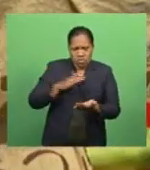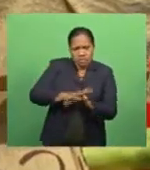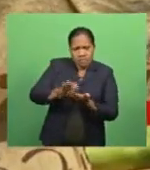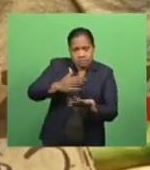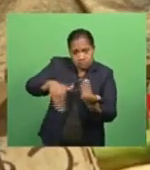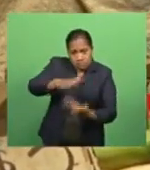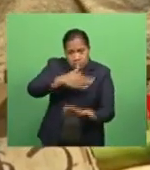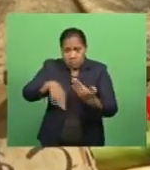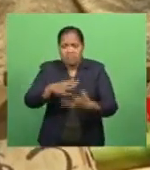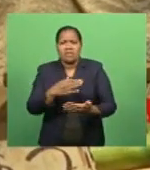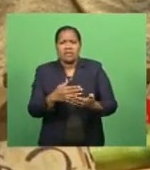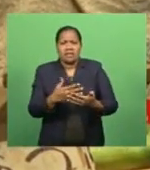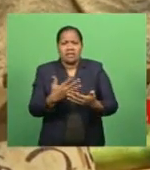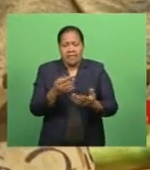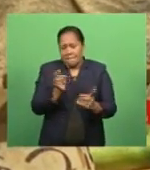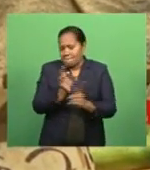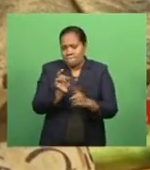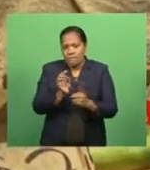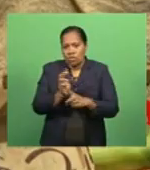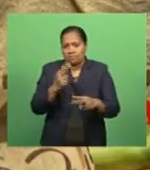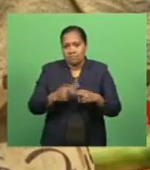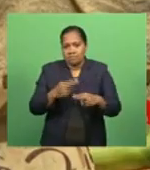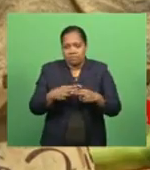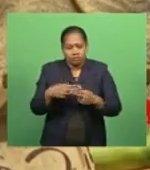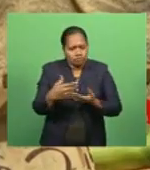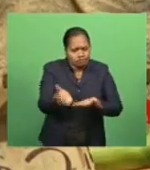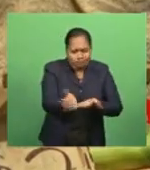more important for farmers to harvest